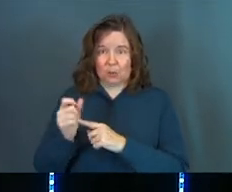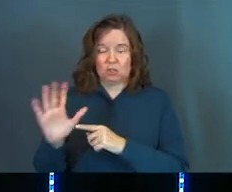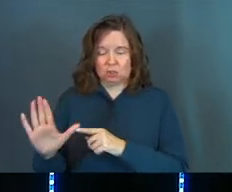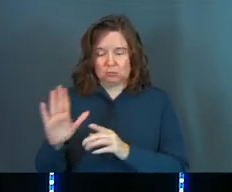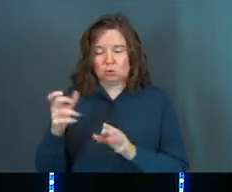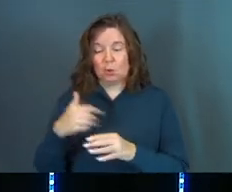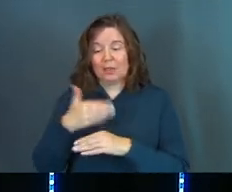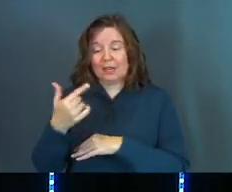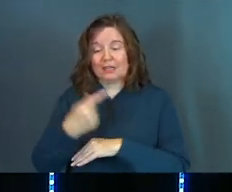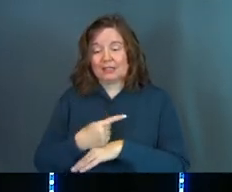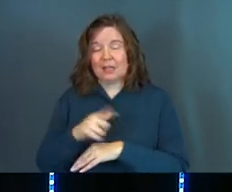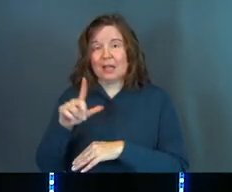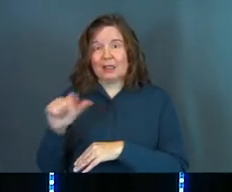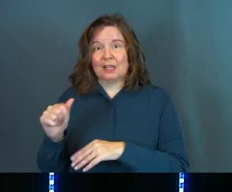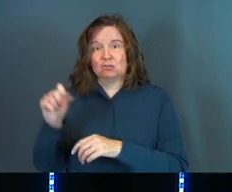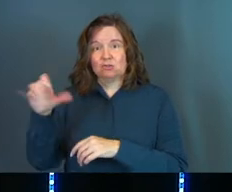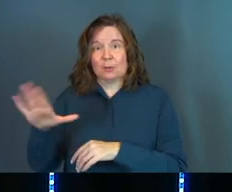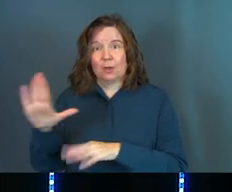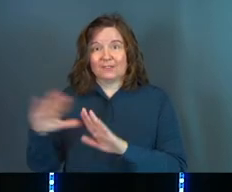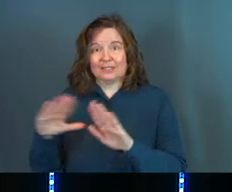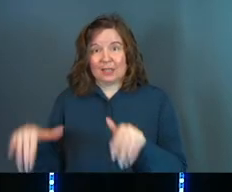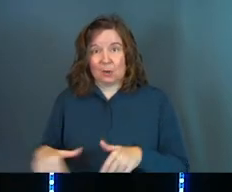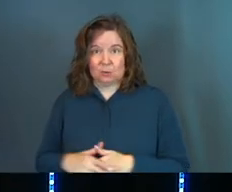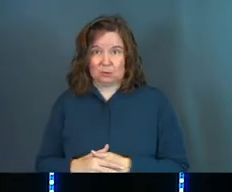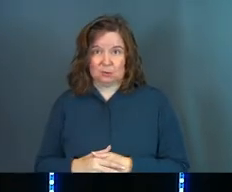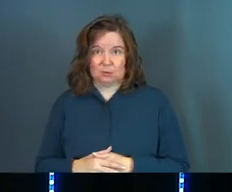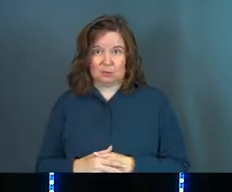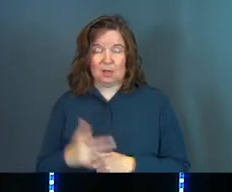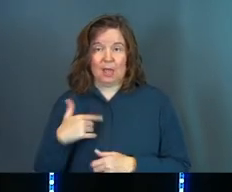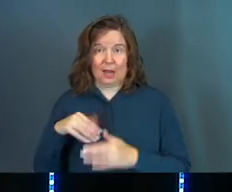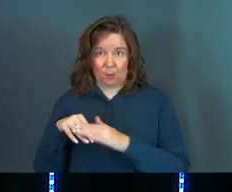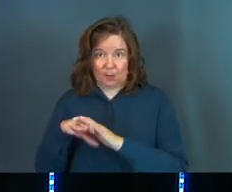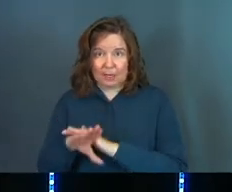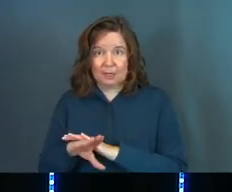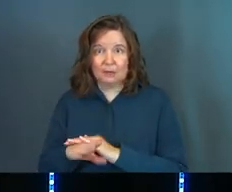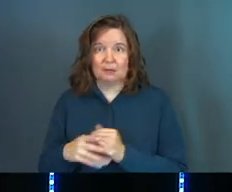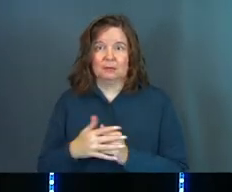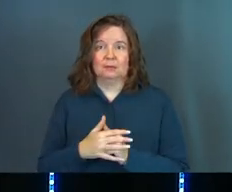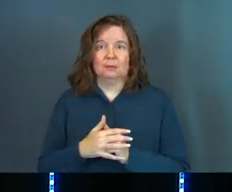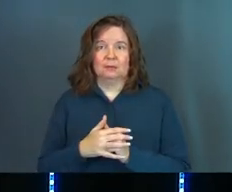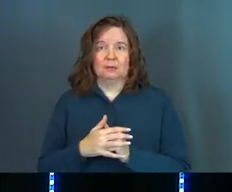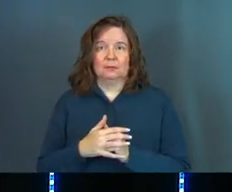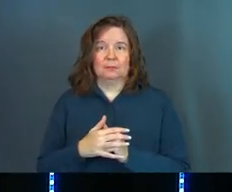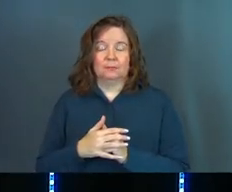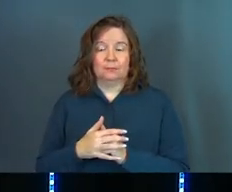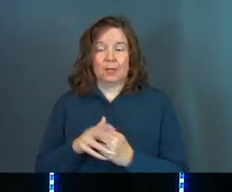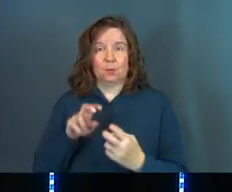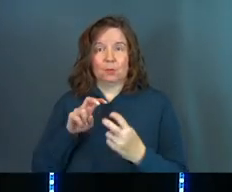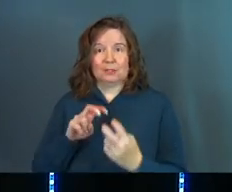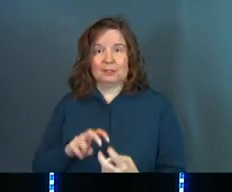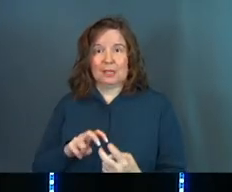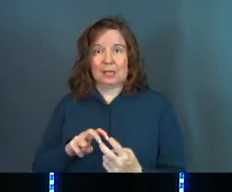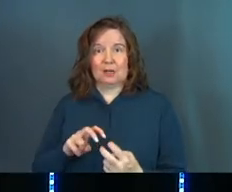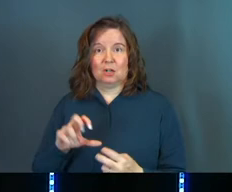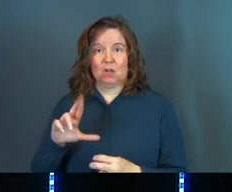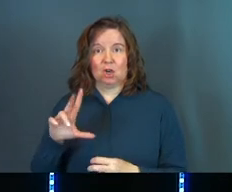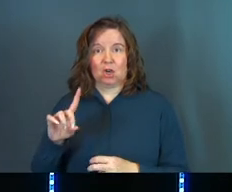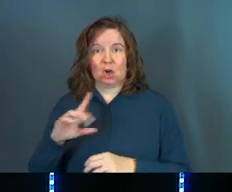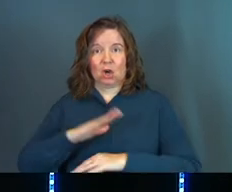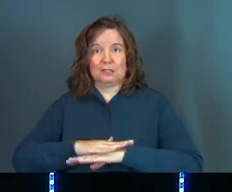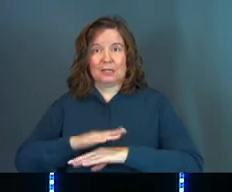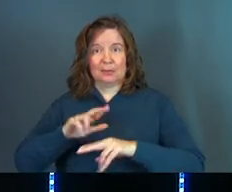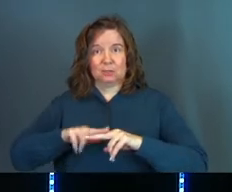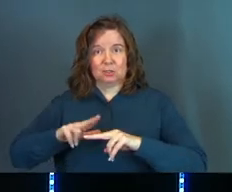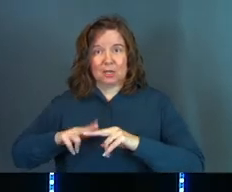situation. So the next day, Linda dropped me off at his house. And I went in, and we sat on card table chairs